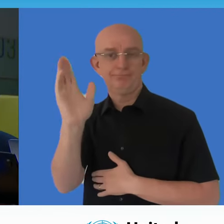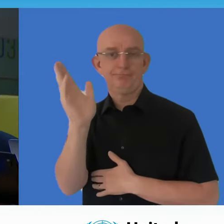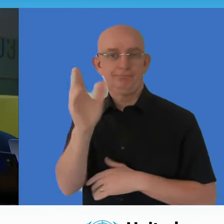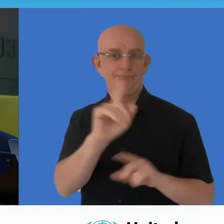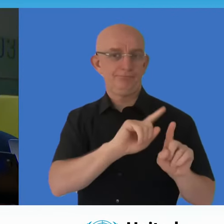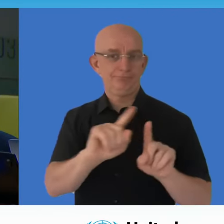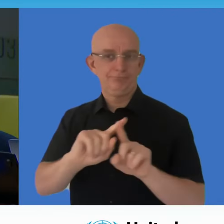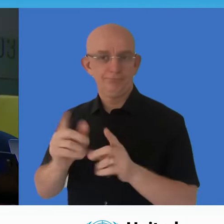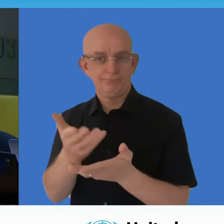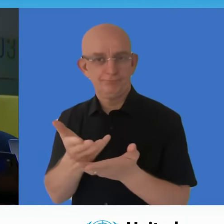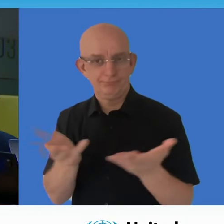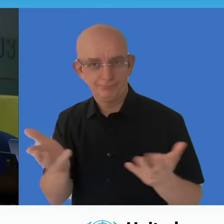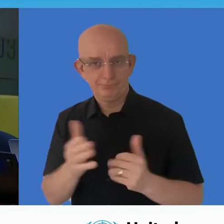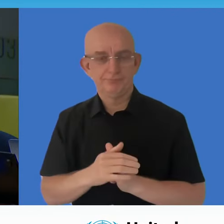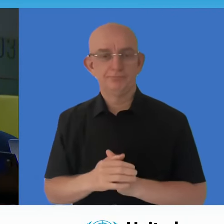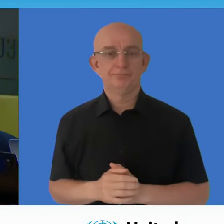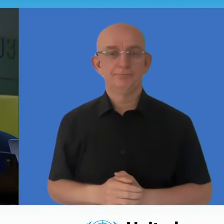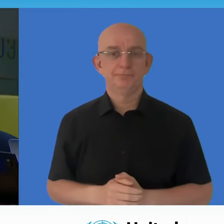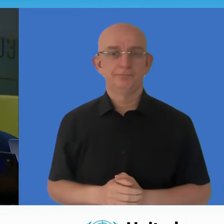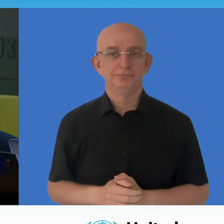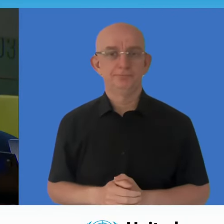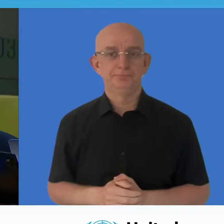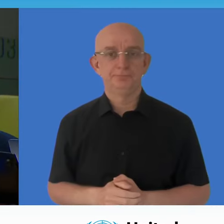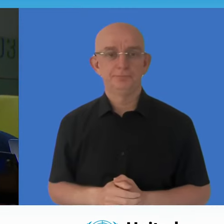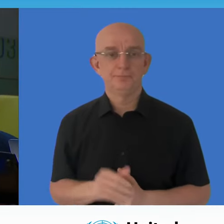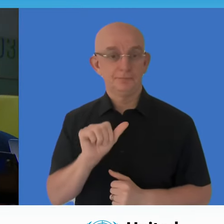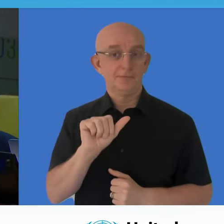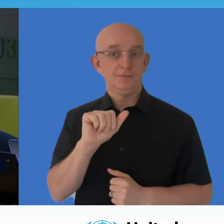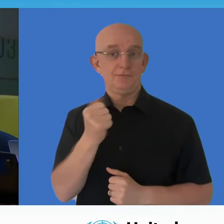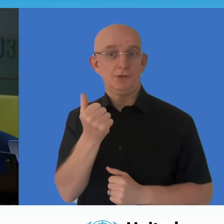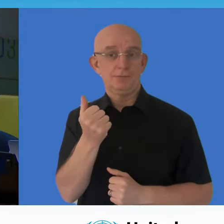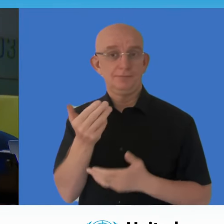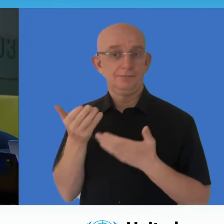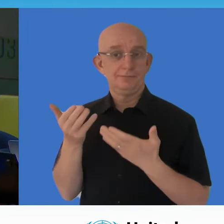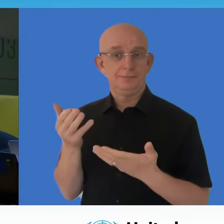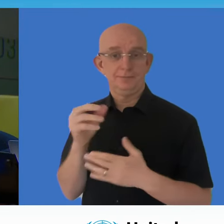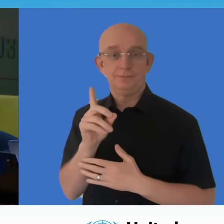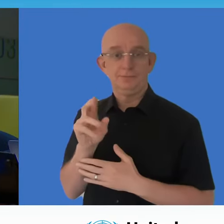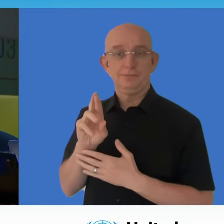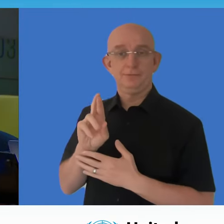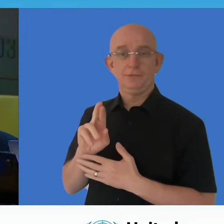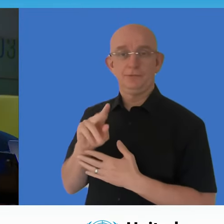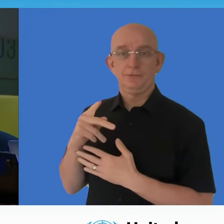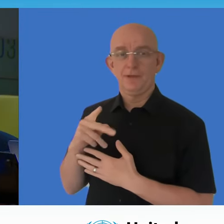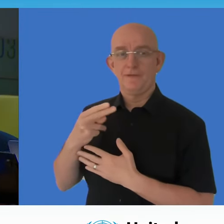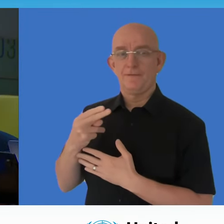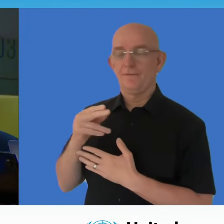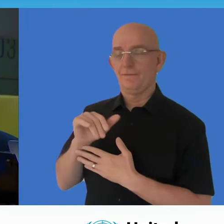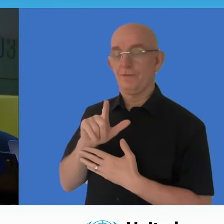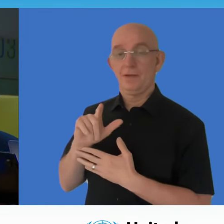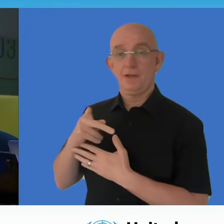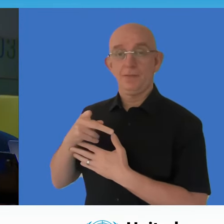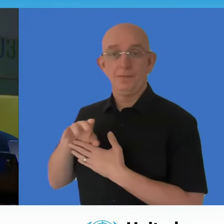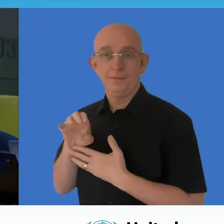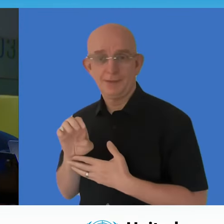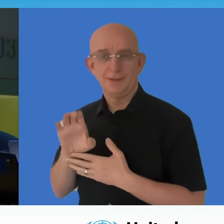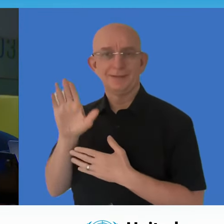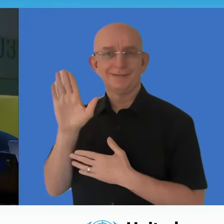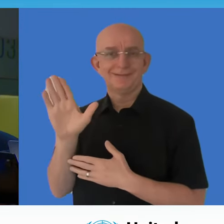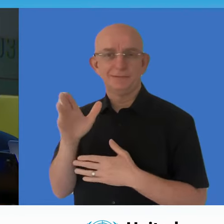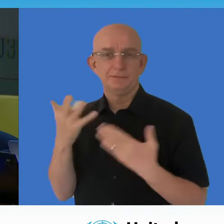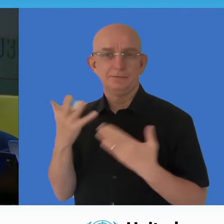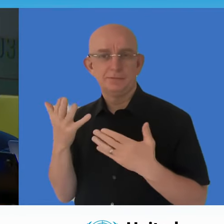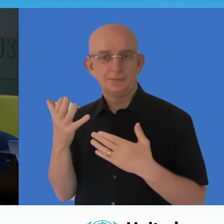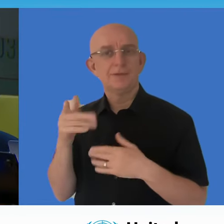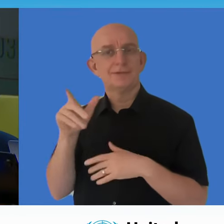Dr. Felipe Paulier, Assistant Secretary General for Youth Affairs of the United Nations. Welcome,